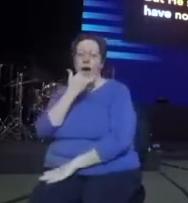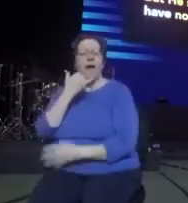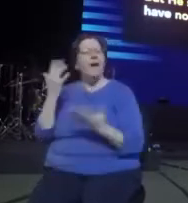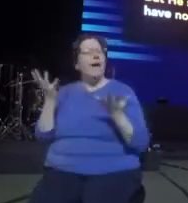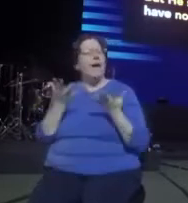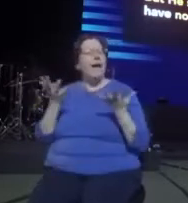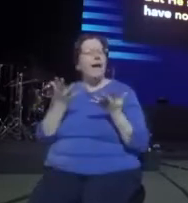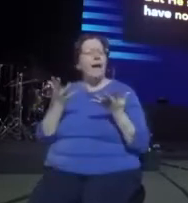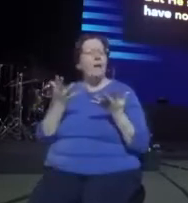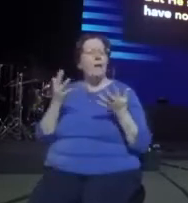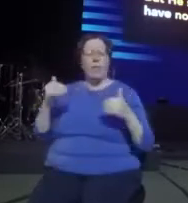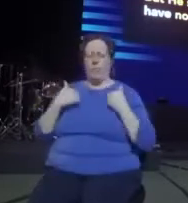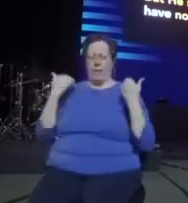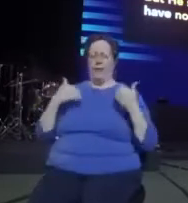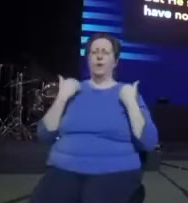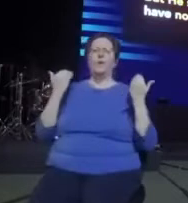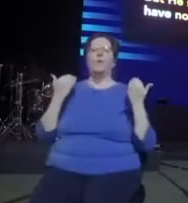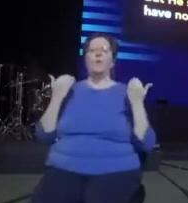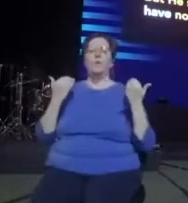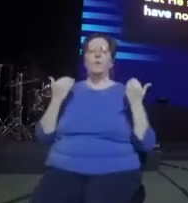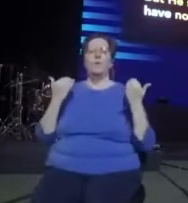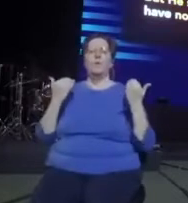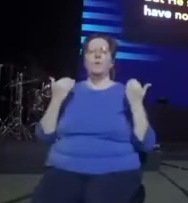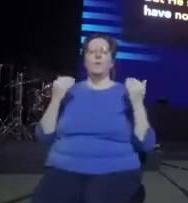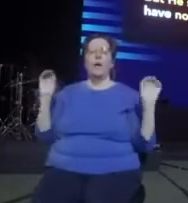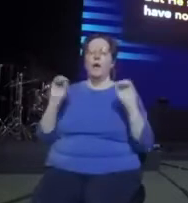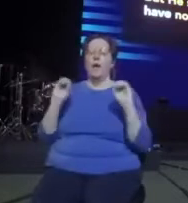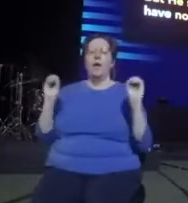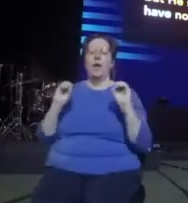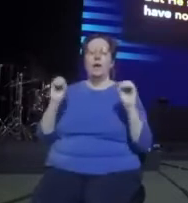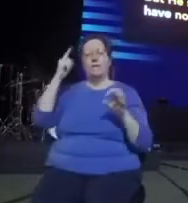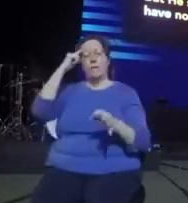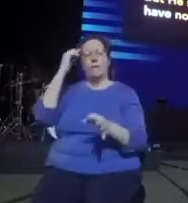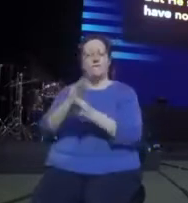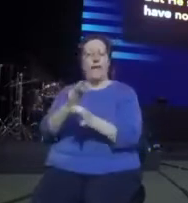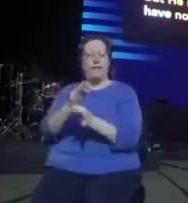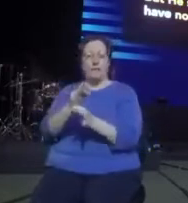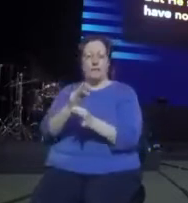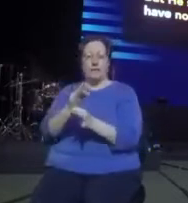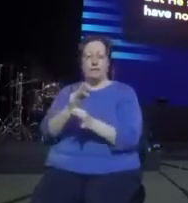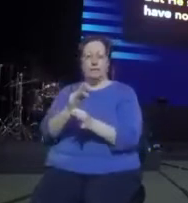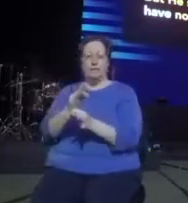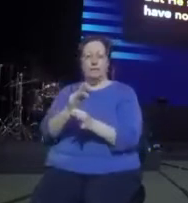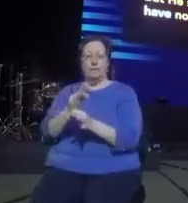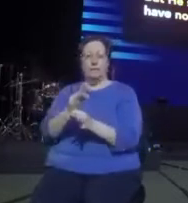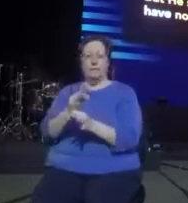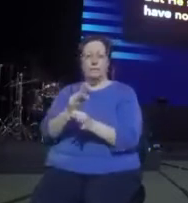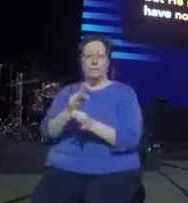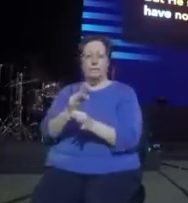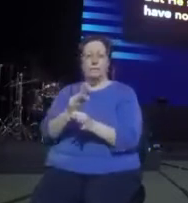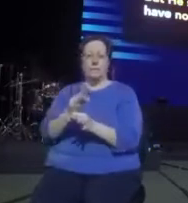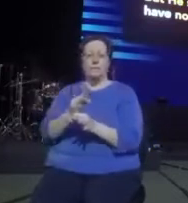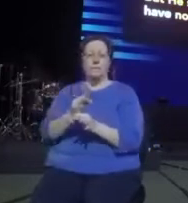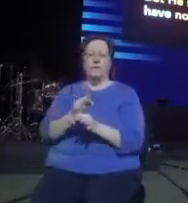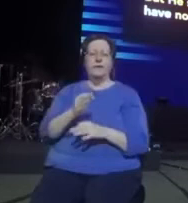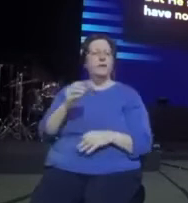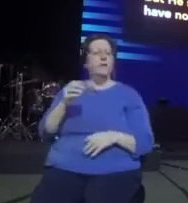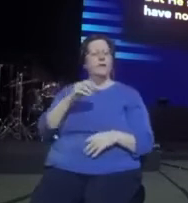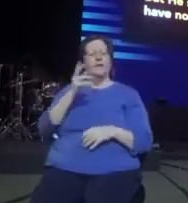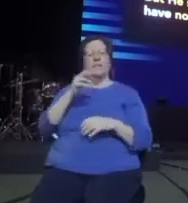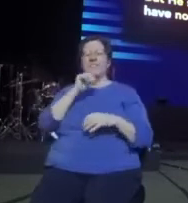is it that you have no faith? You know, he very seldom uses the terms no